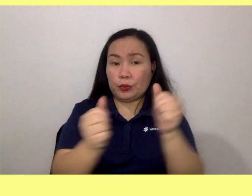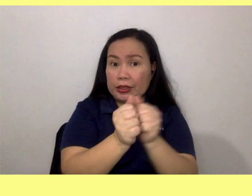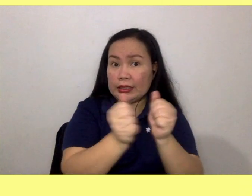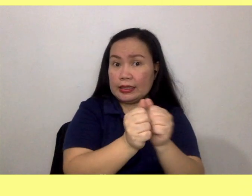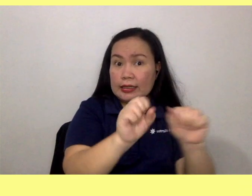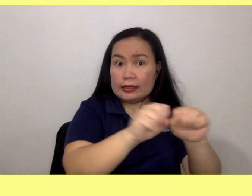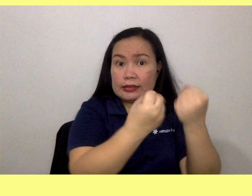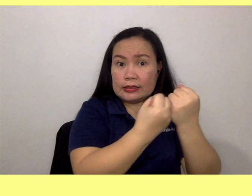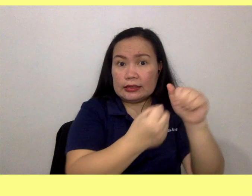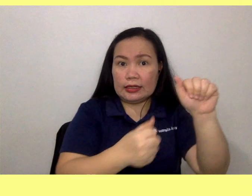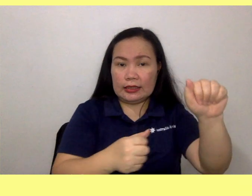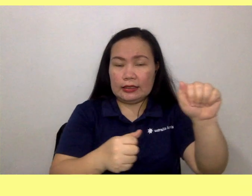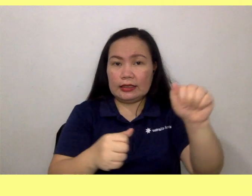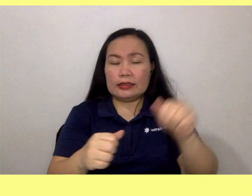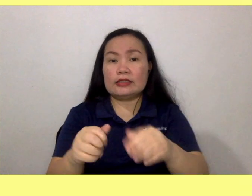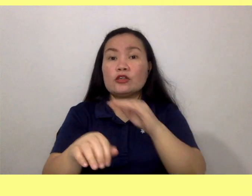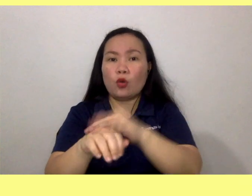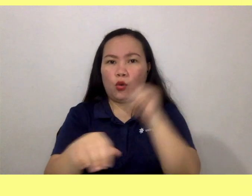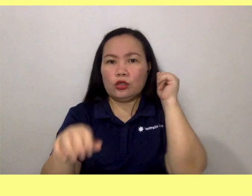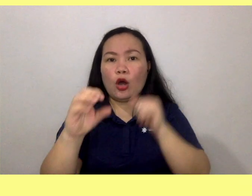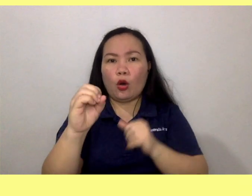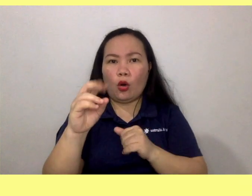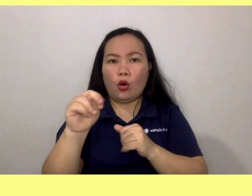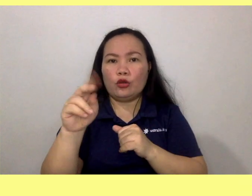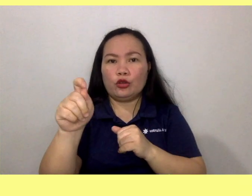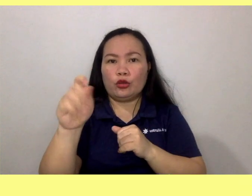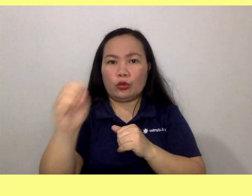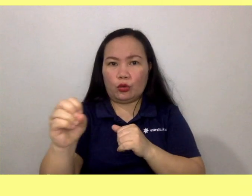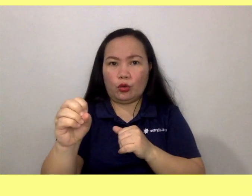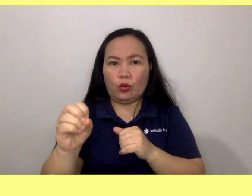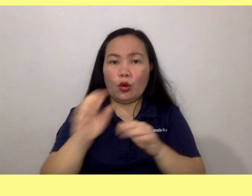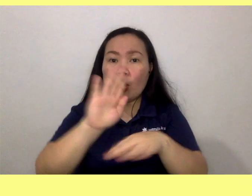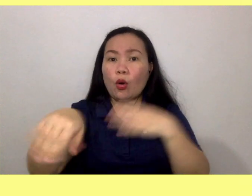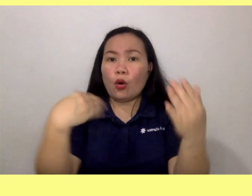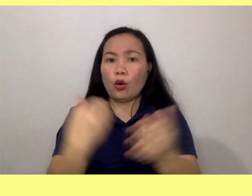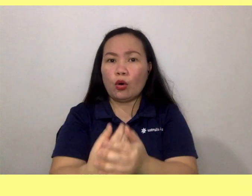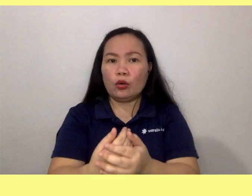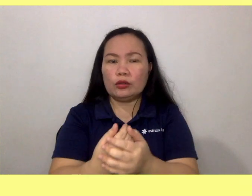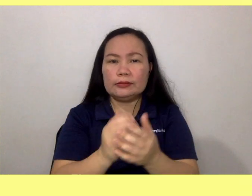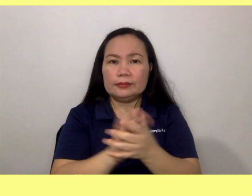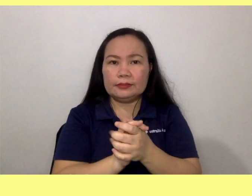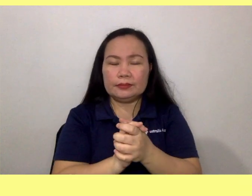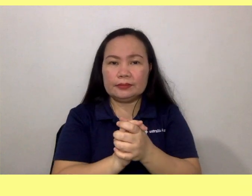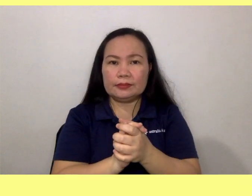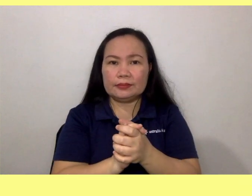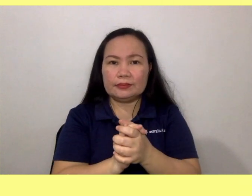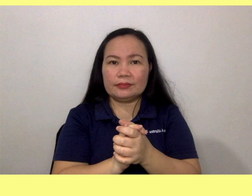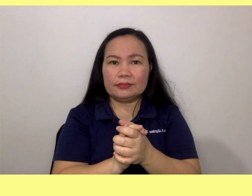ibig sabihin, that's an onto function. Okay?